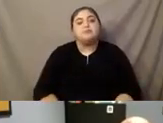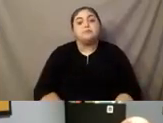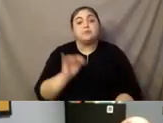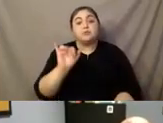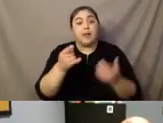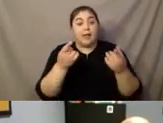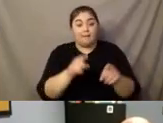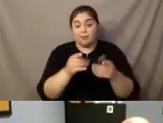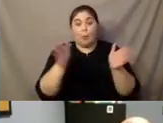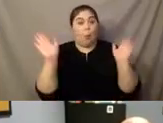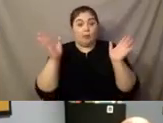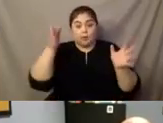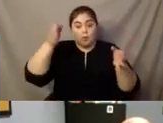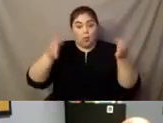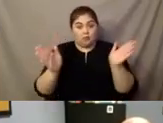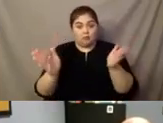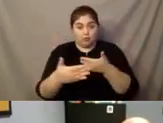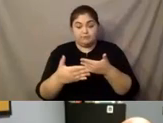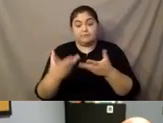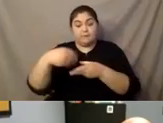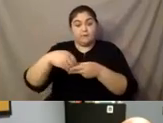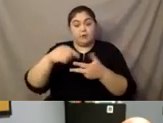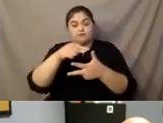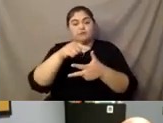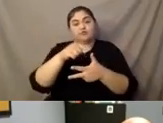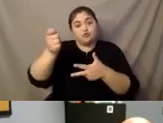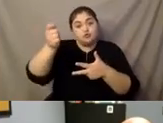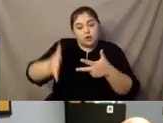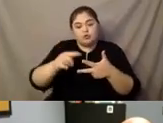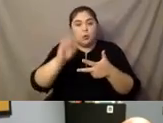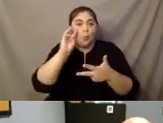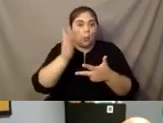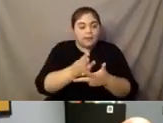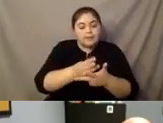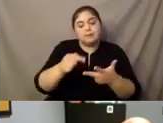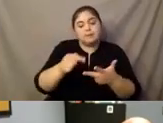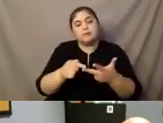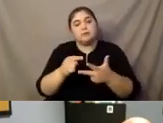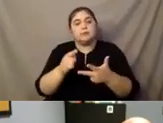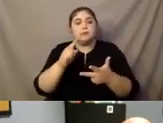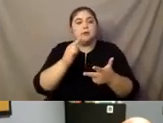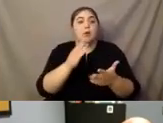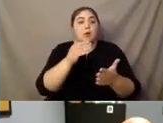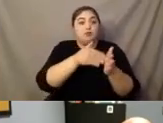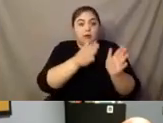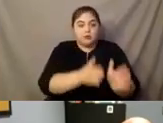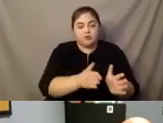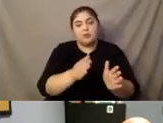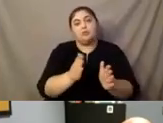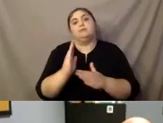courtroom. So there's a judge, there's the witness, there's the prosecutor, and then there's the defense attorney and the